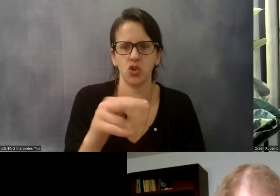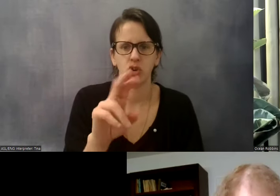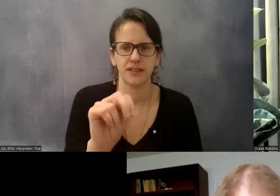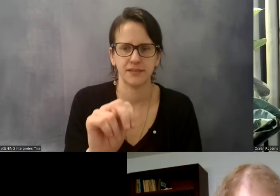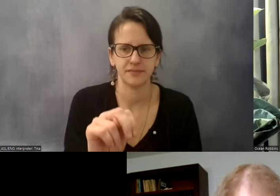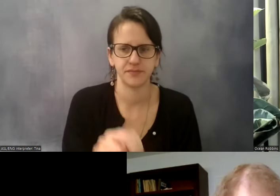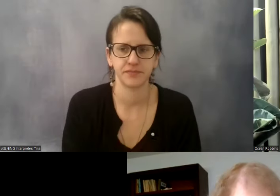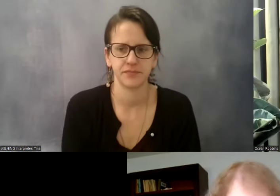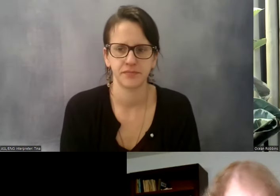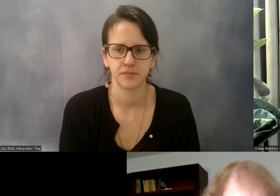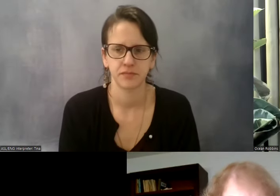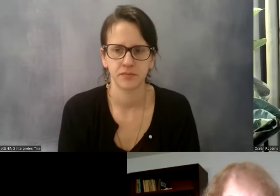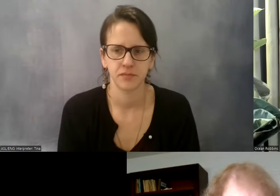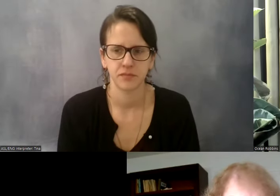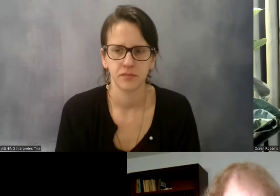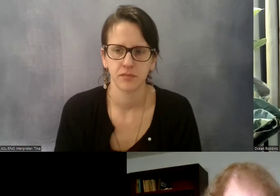Beyond that,